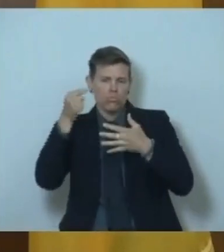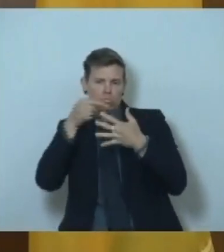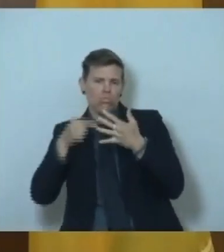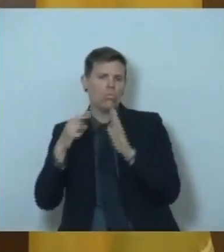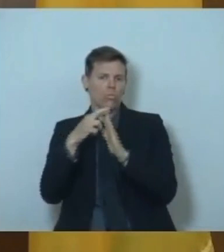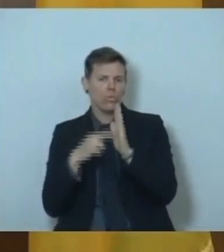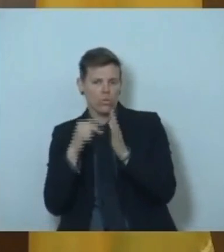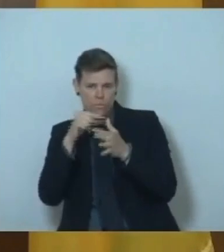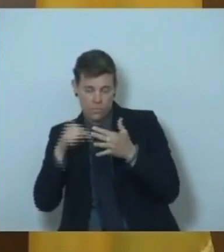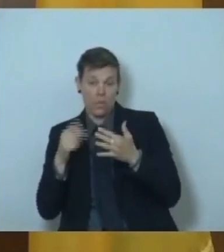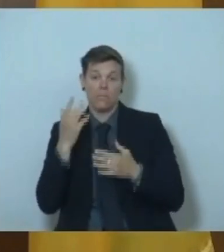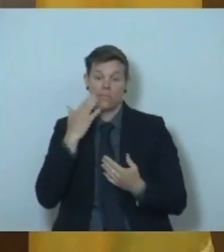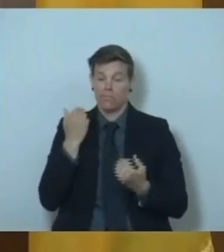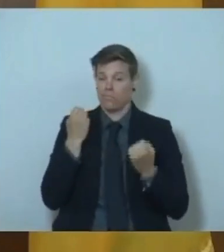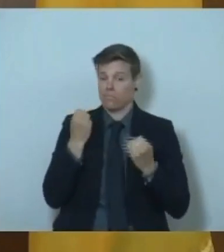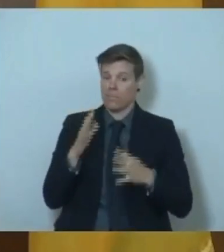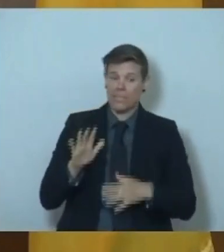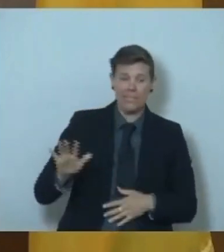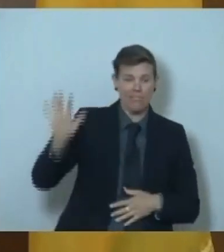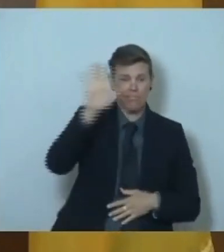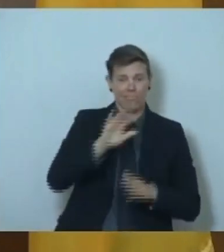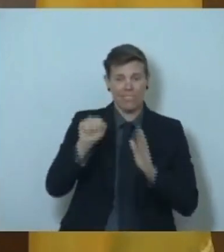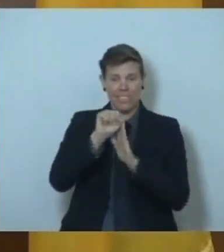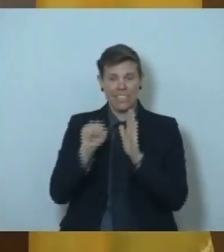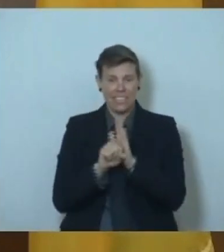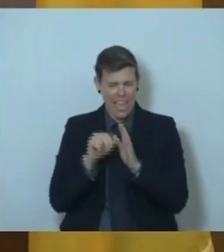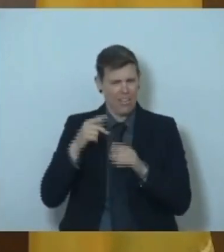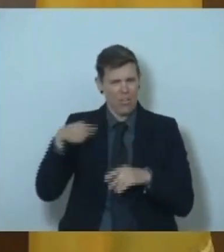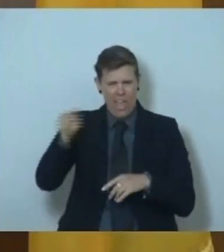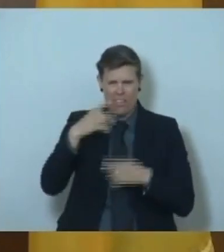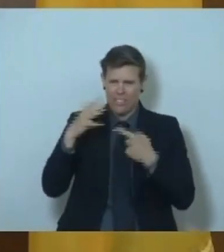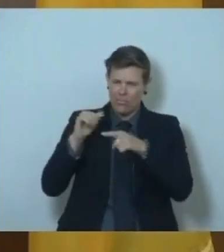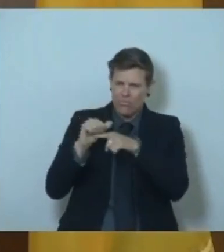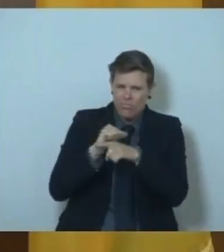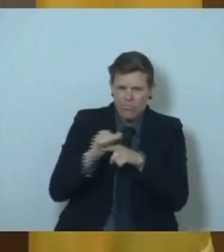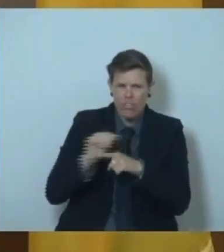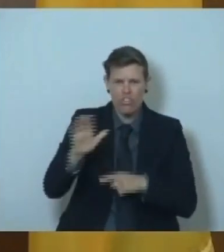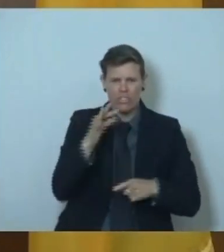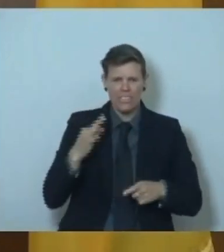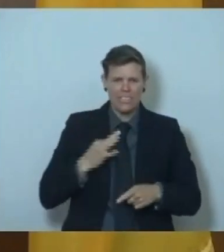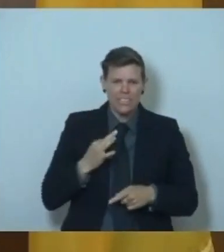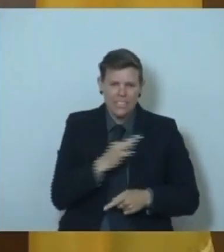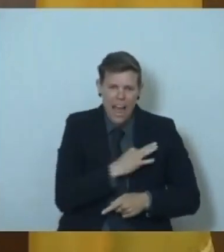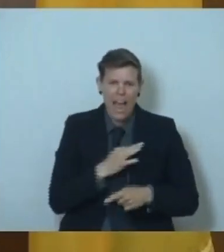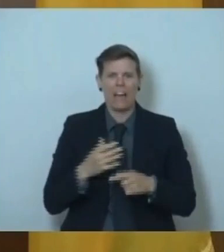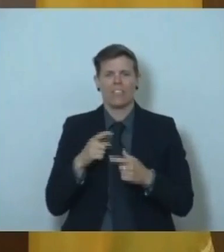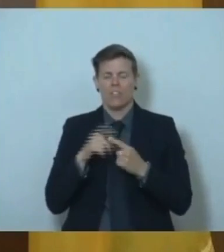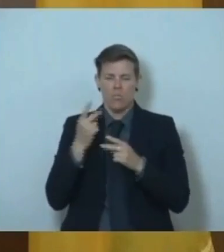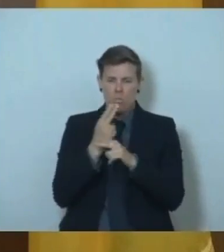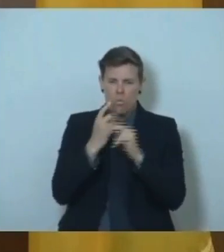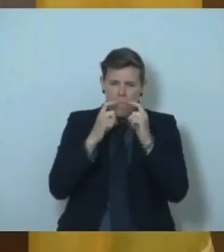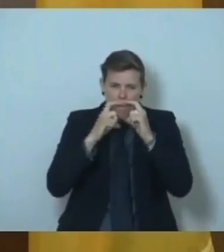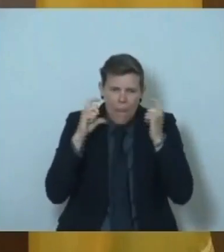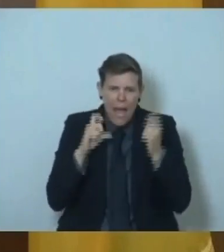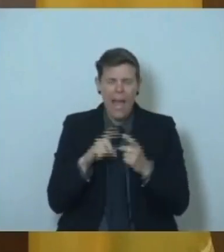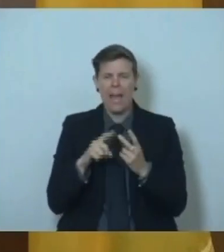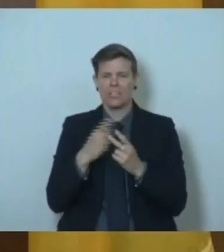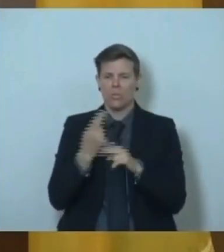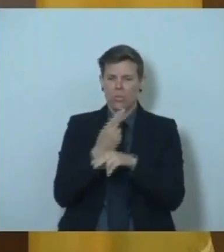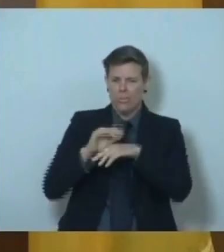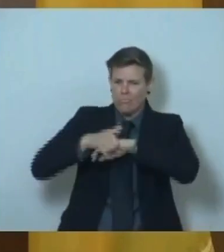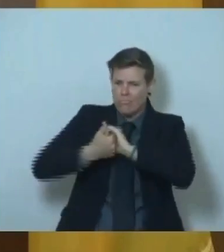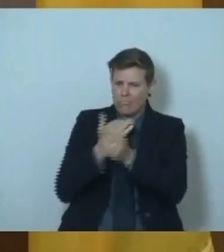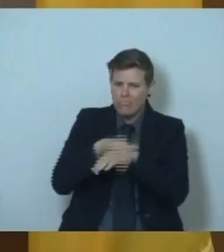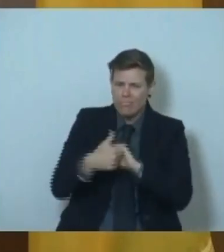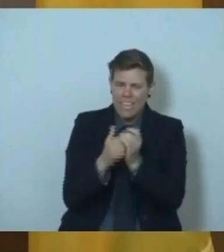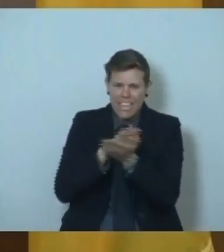are ready and trained, have already been purchasing face coverings and other PPE that would help, right, create real